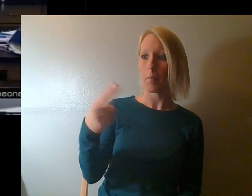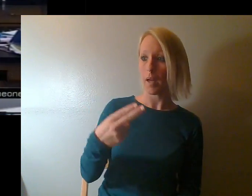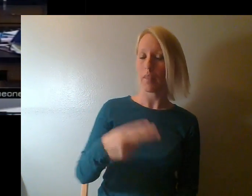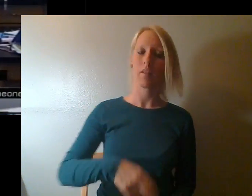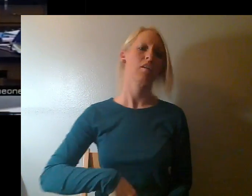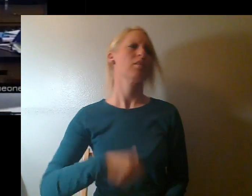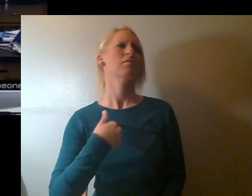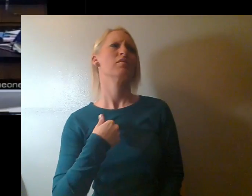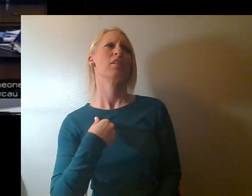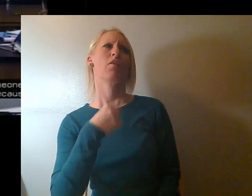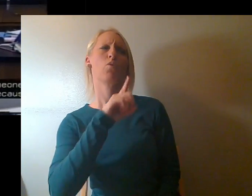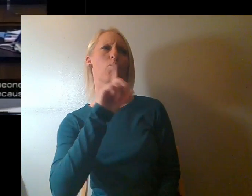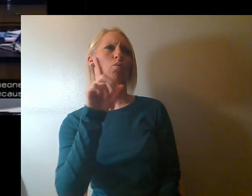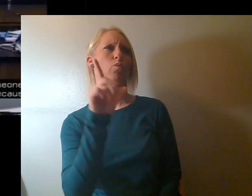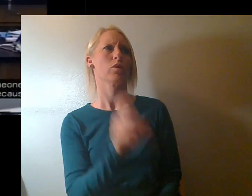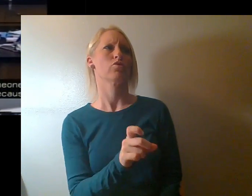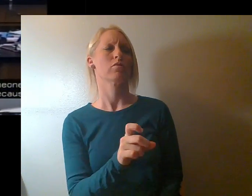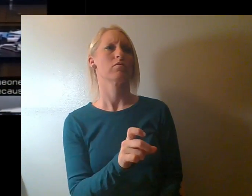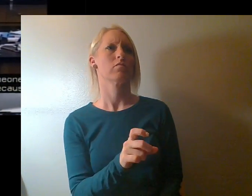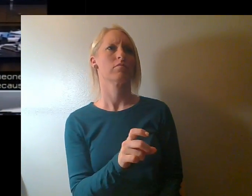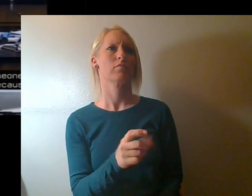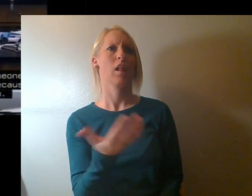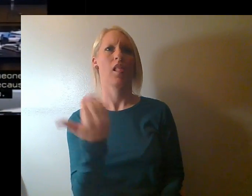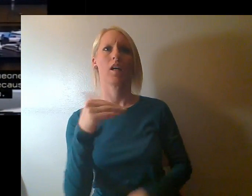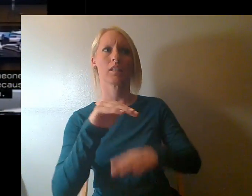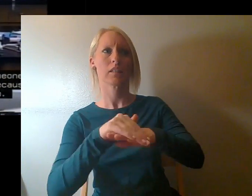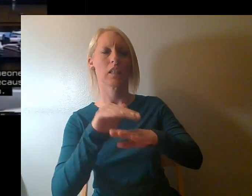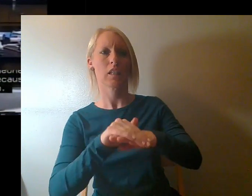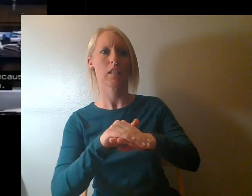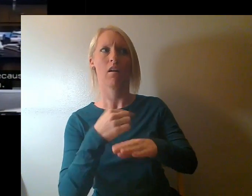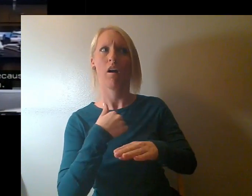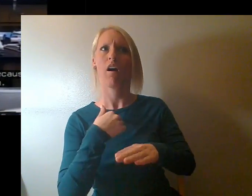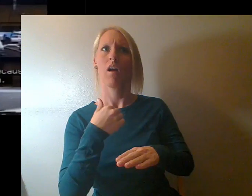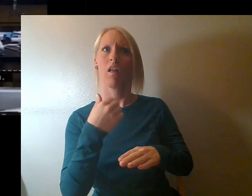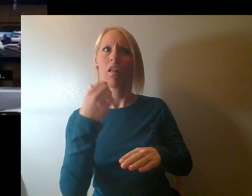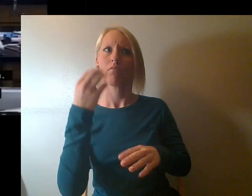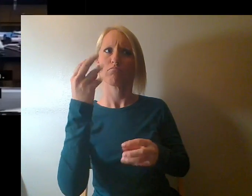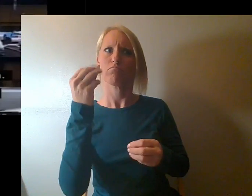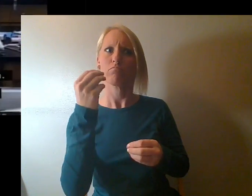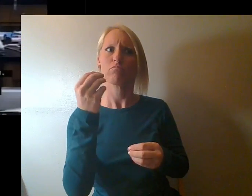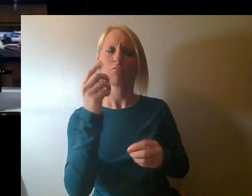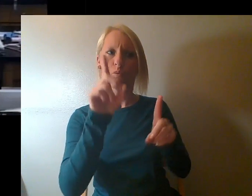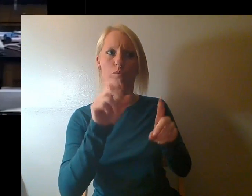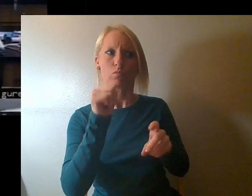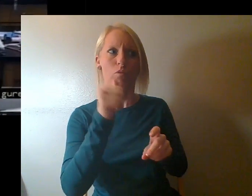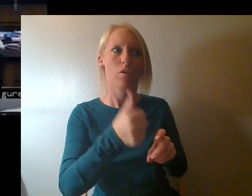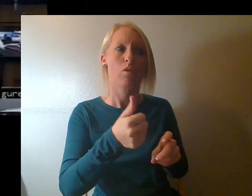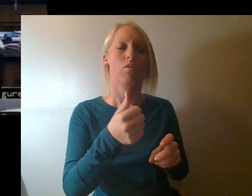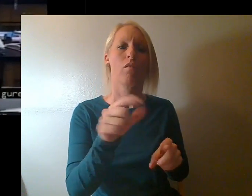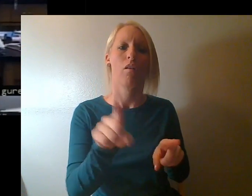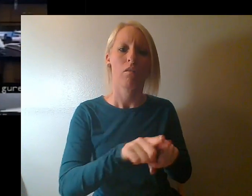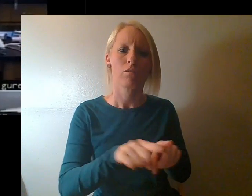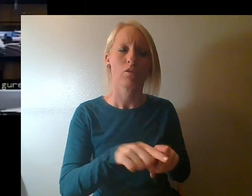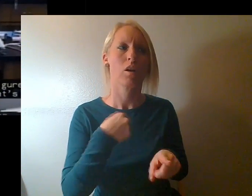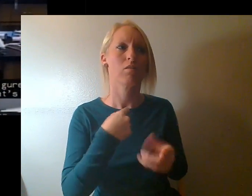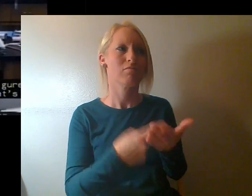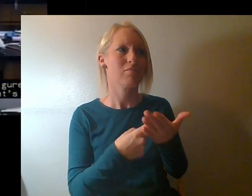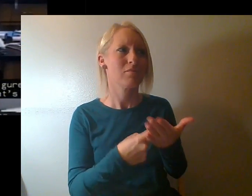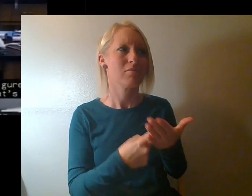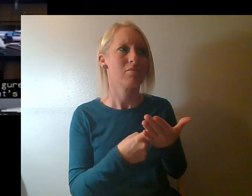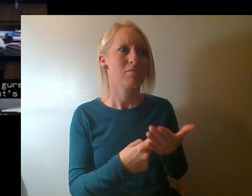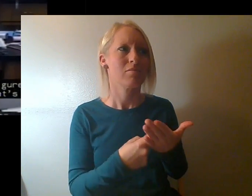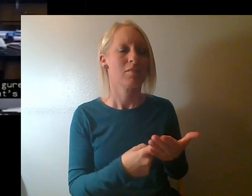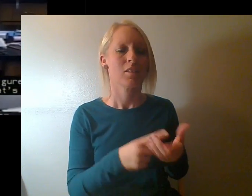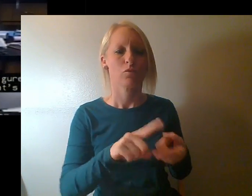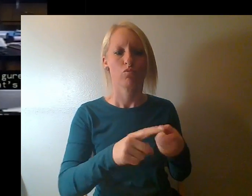someone in this class last night because I heard about that quiz too. Yeah. And I was studying the cell membrane, and I could not figure out the cell